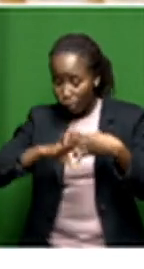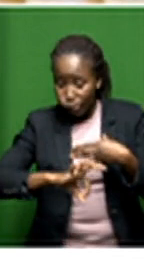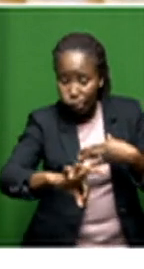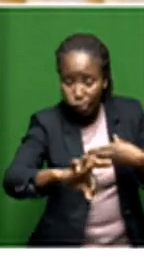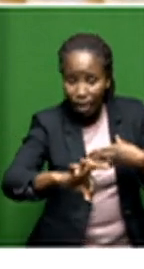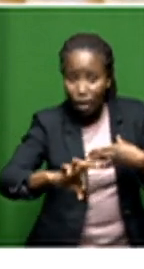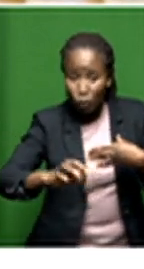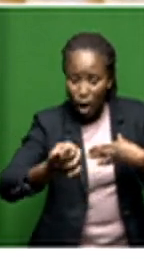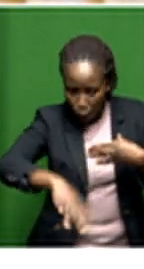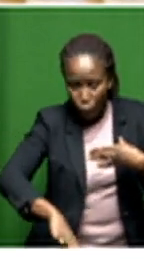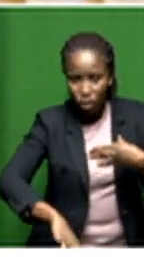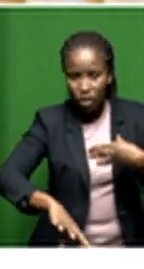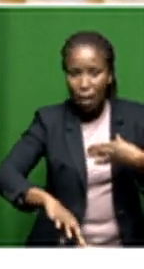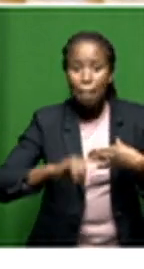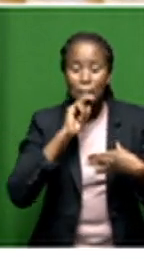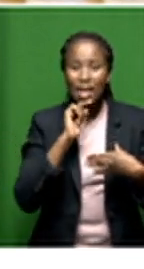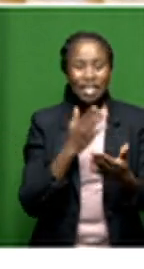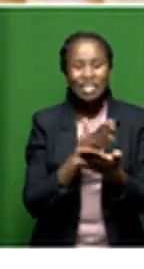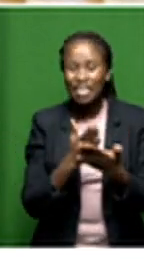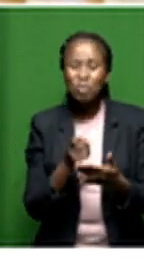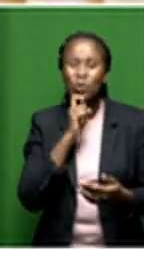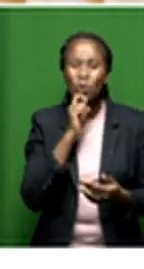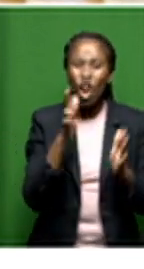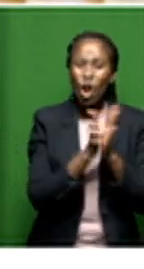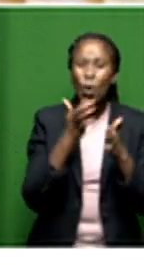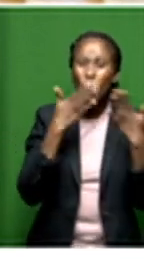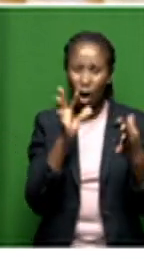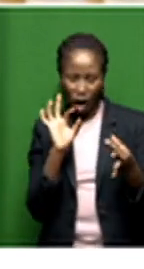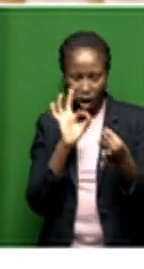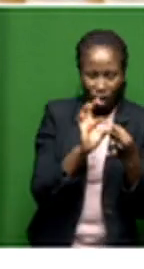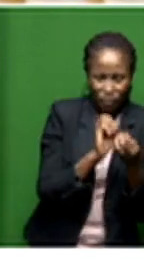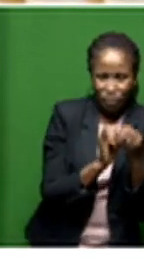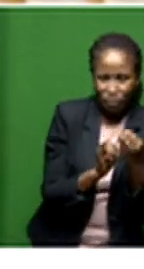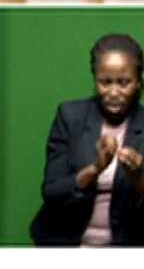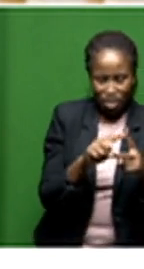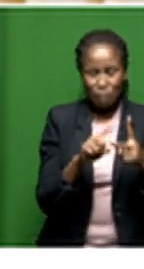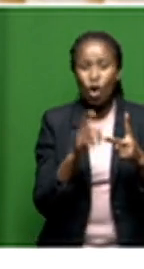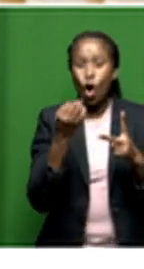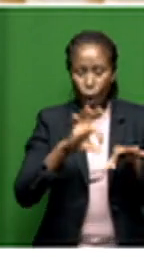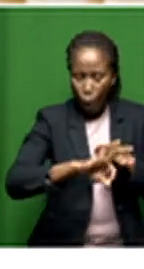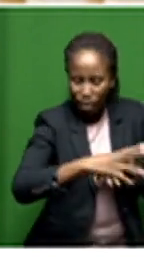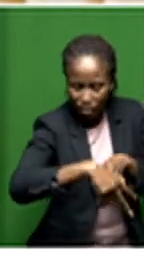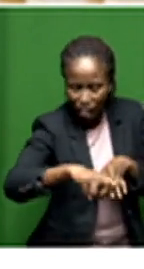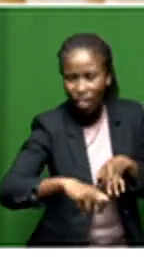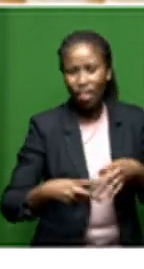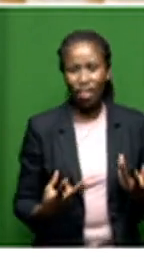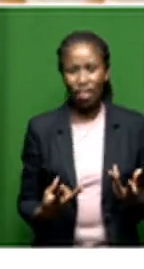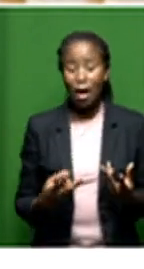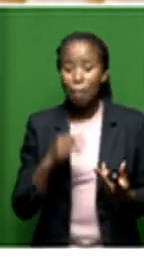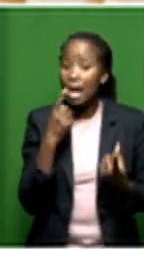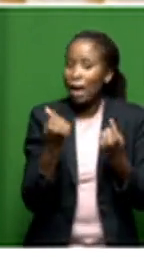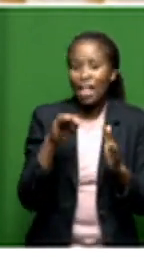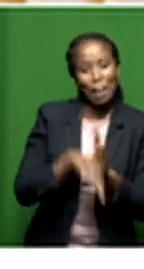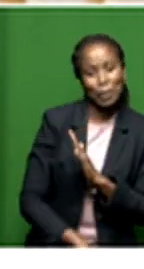in the system. It could be illegal connections. It could be a cable that's stolen. Once it's stolen, we lose all that revenue. So it's